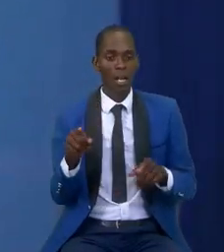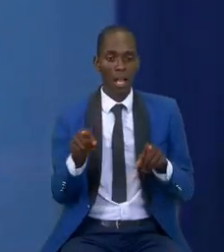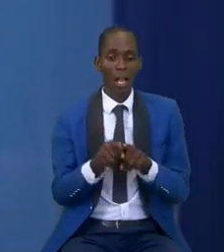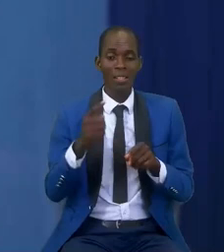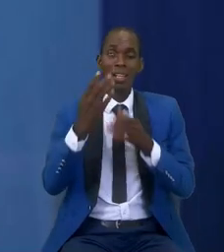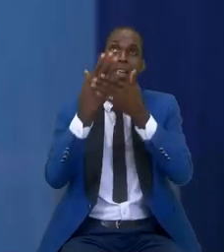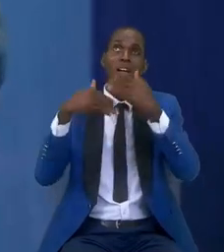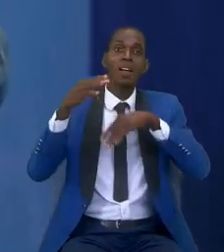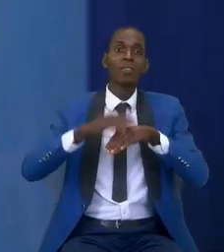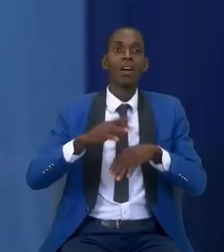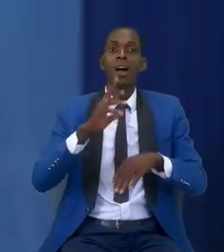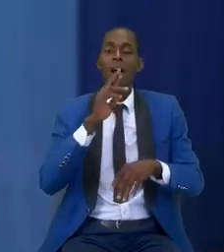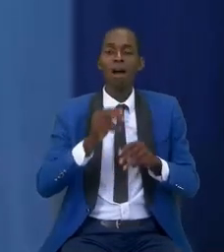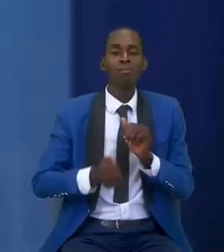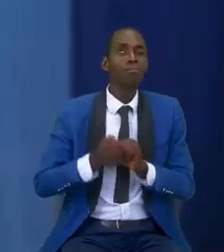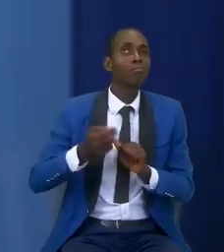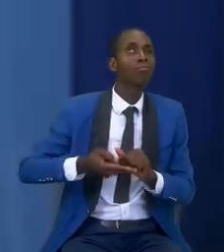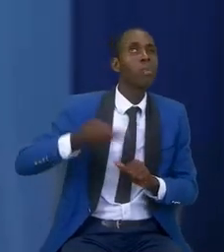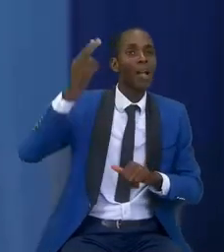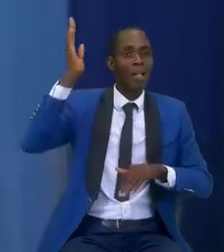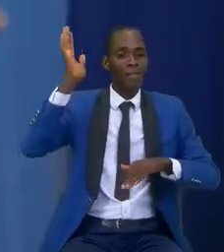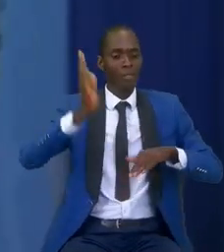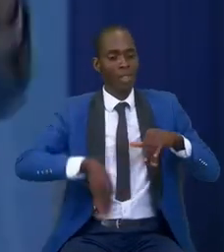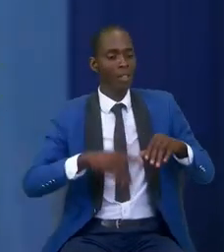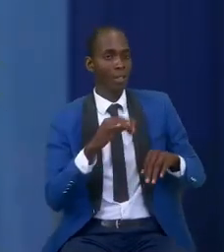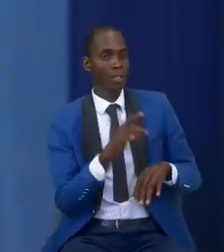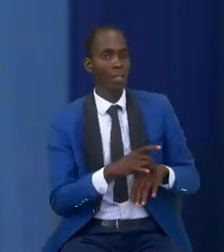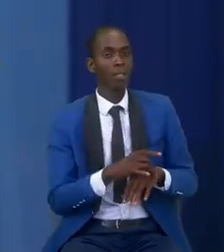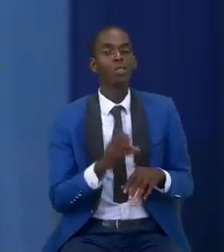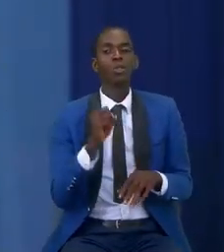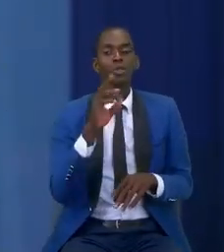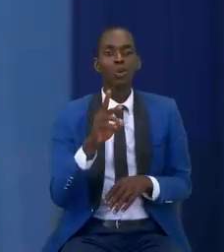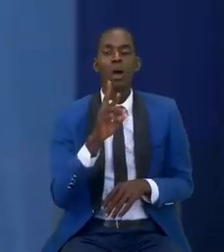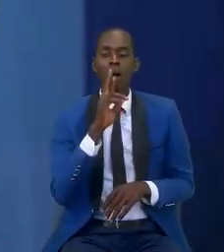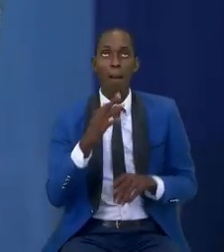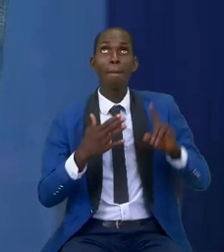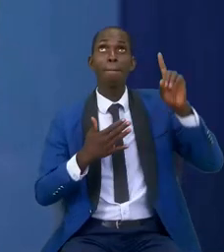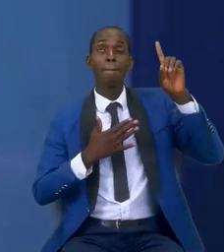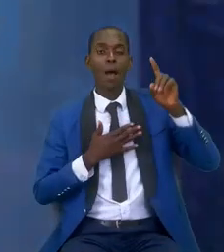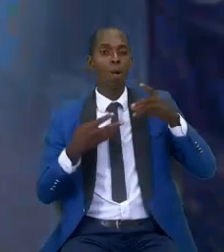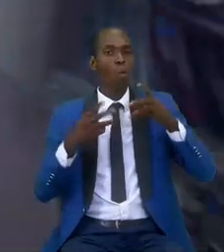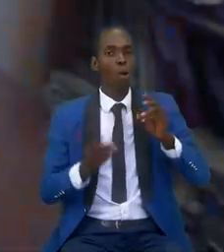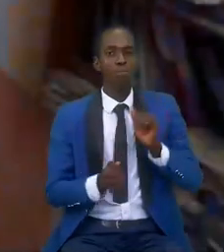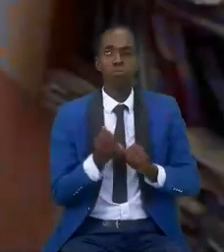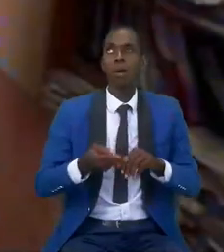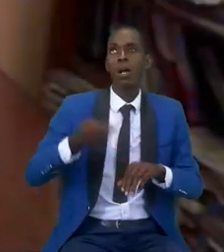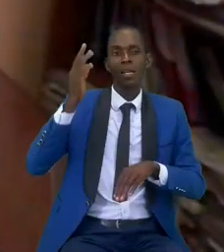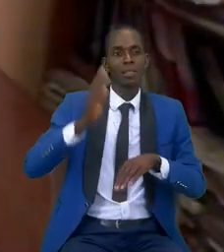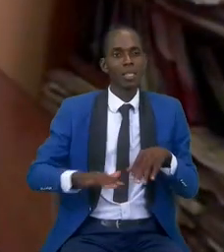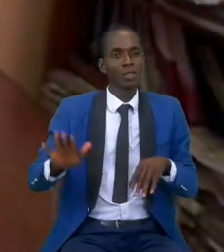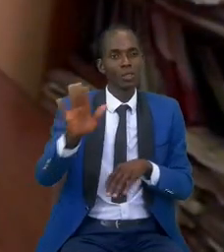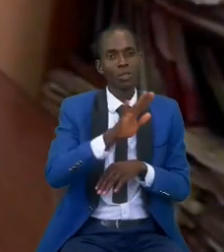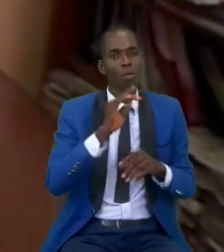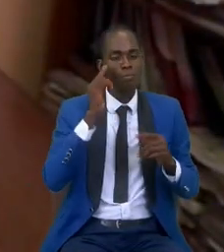higher than your ways and my thoughts higher than your thoughts in Boston he gives us a